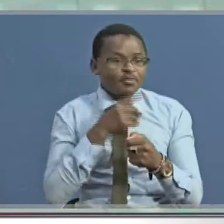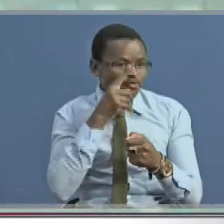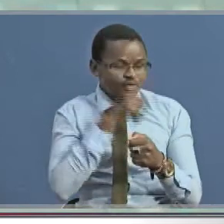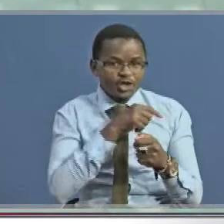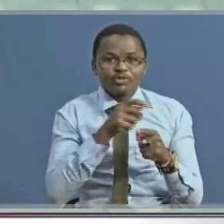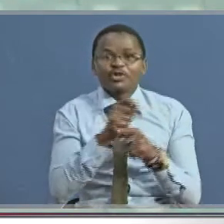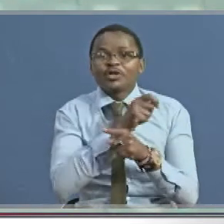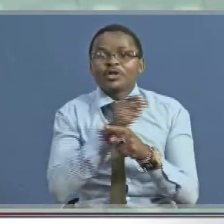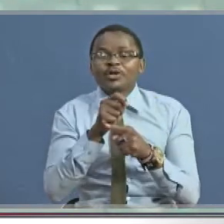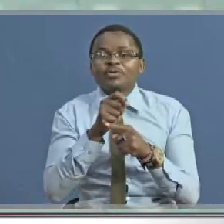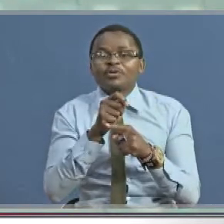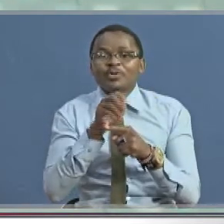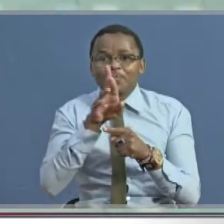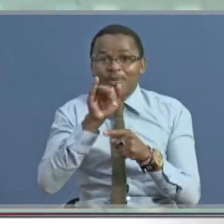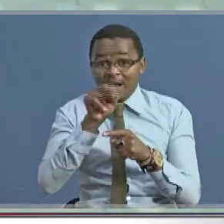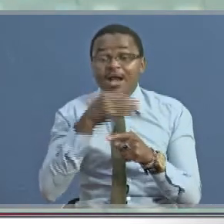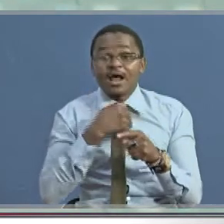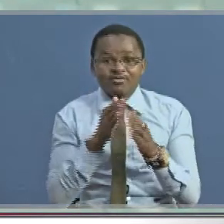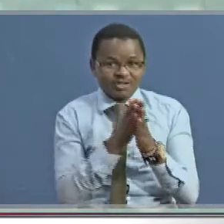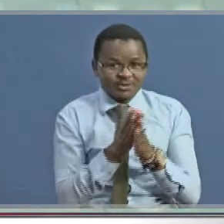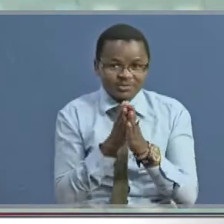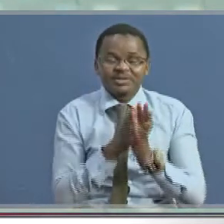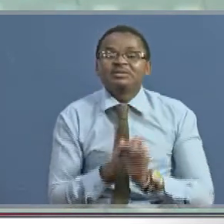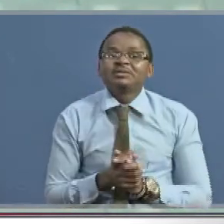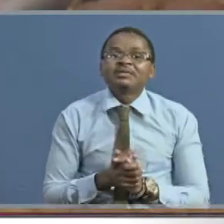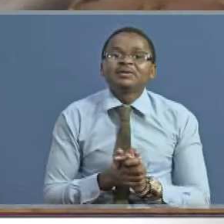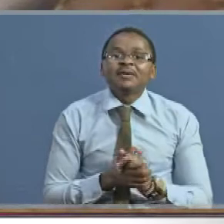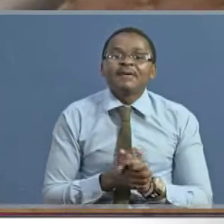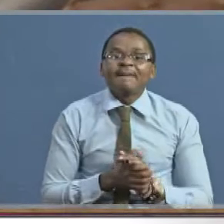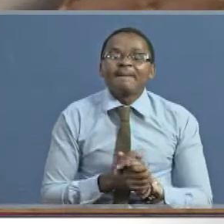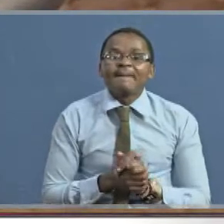the training. Brian Itava tells us the story.